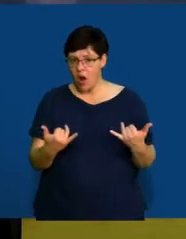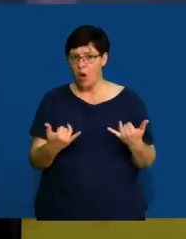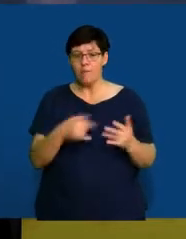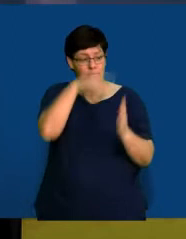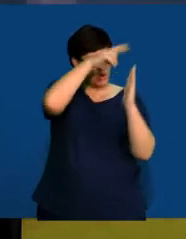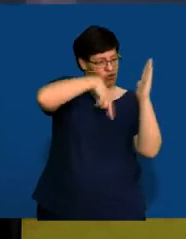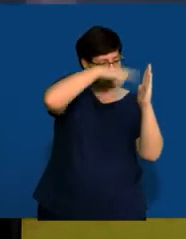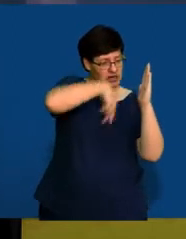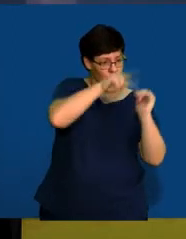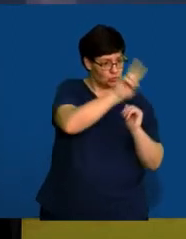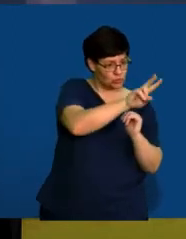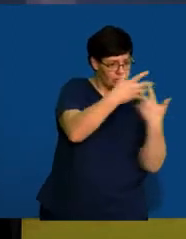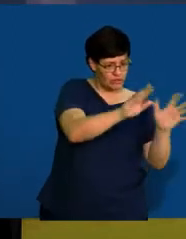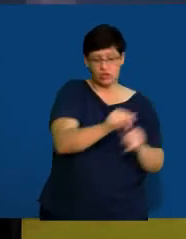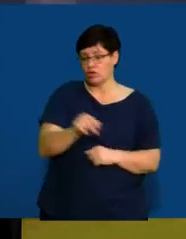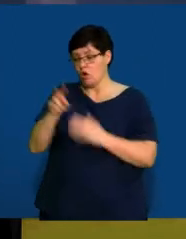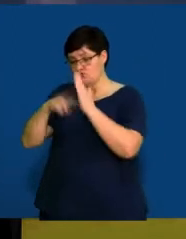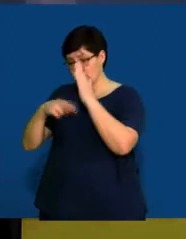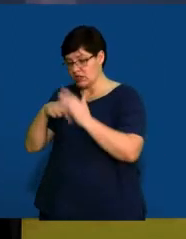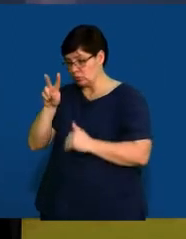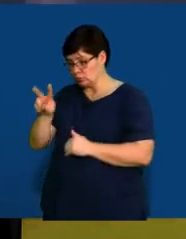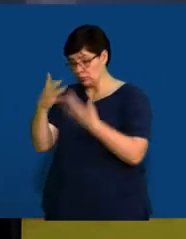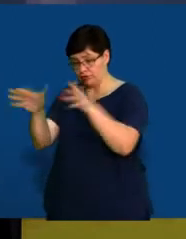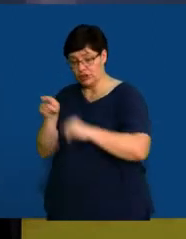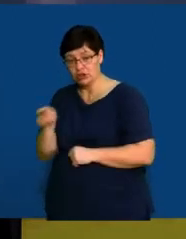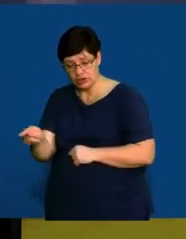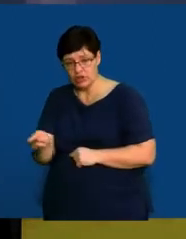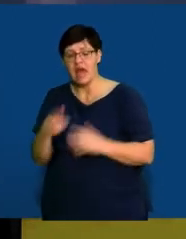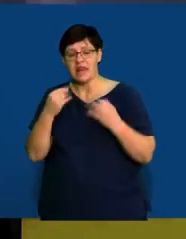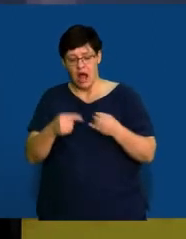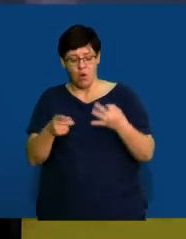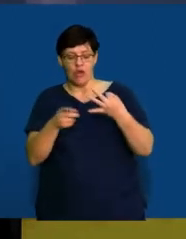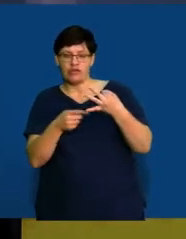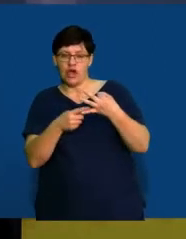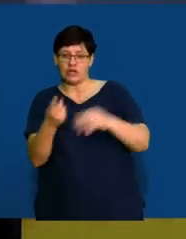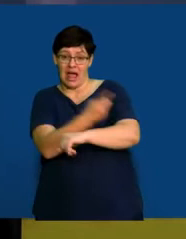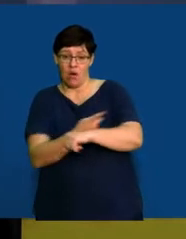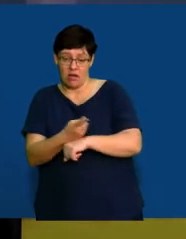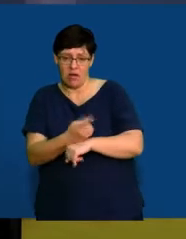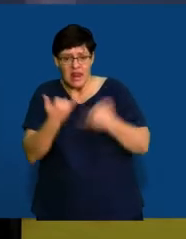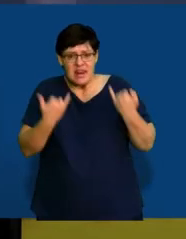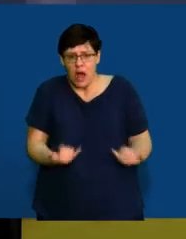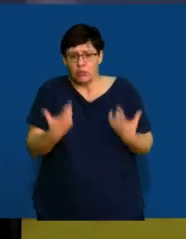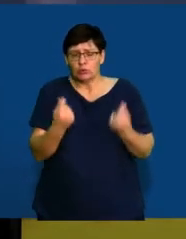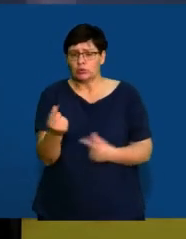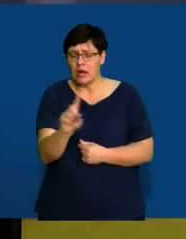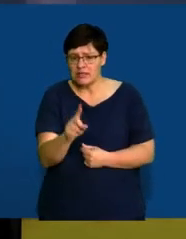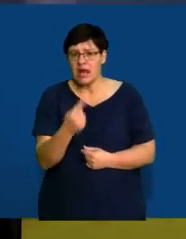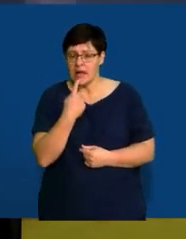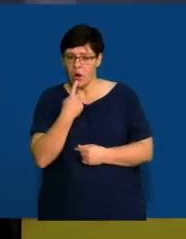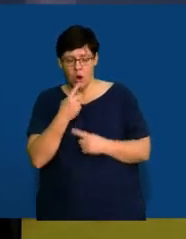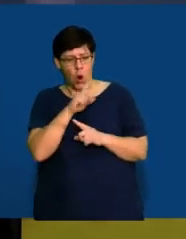through the entire question paper. Now, I'm moving into the 3rd hour. And what am I going to do?